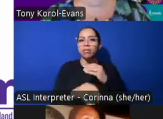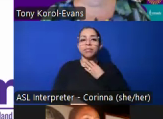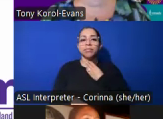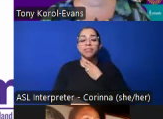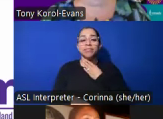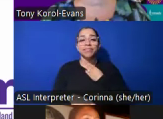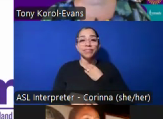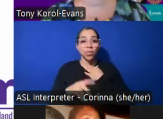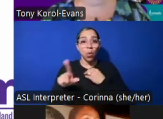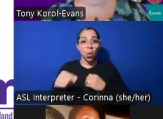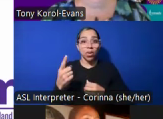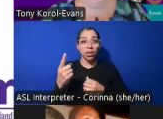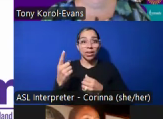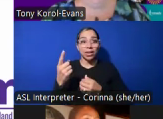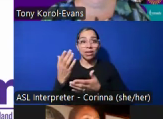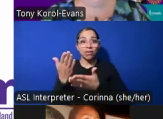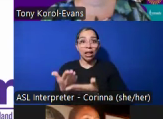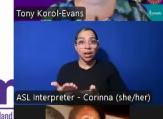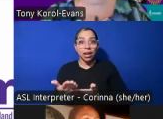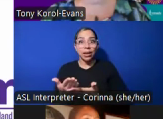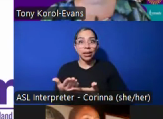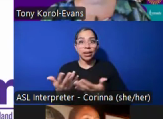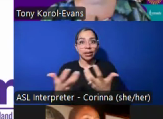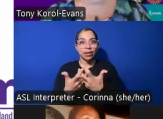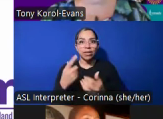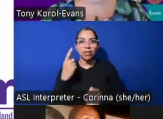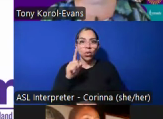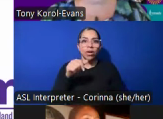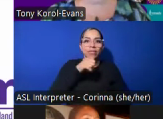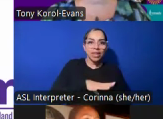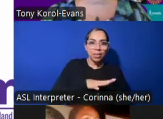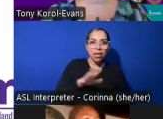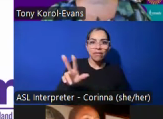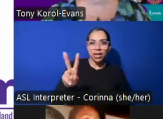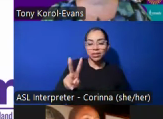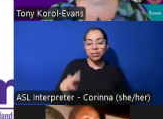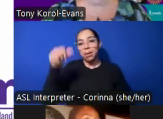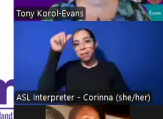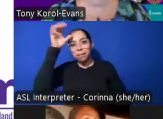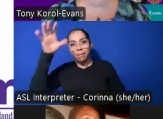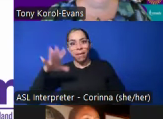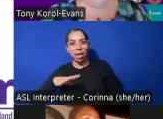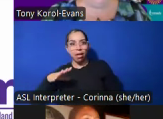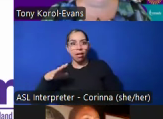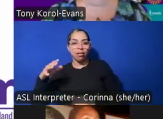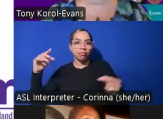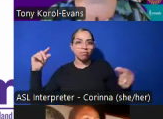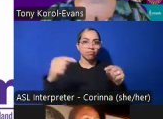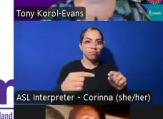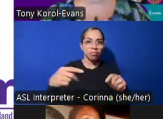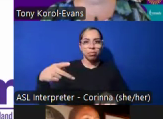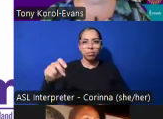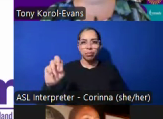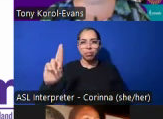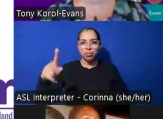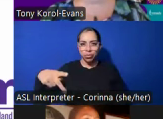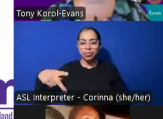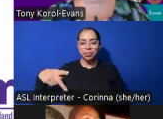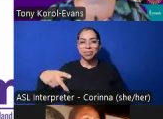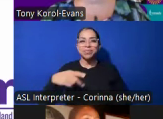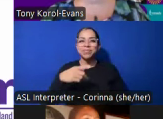female victims and male perpetrators. Therefore, you will notice there is very gendered language in here.